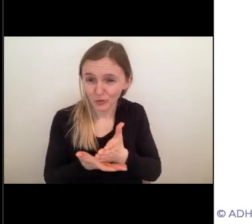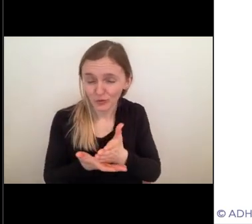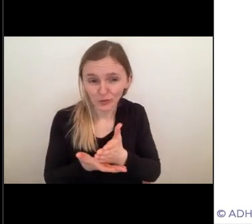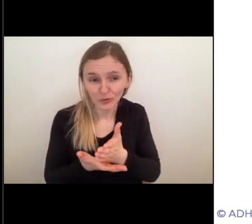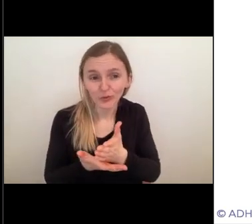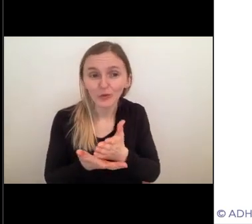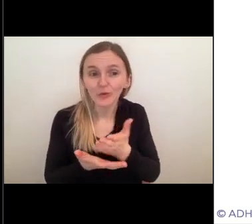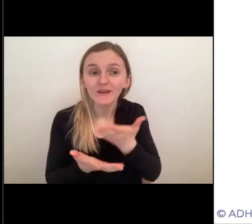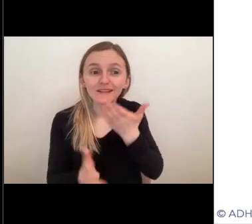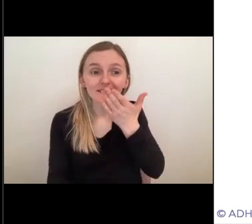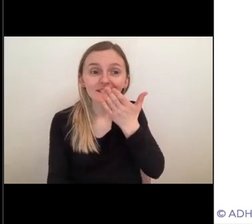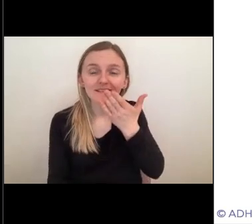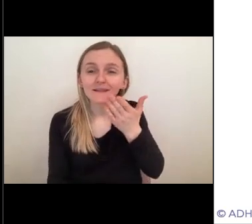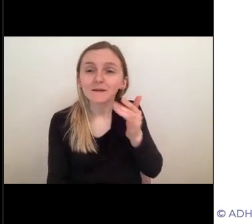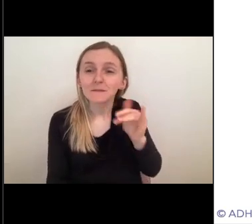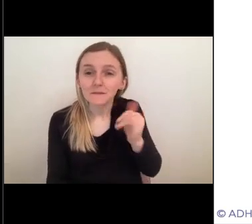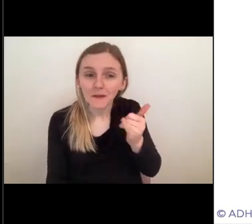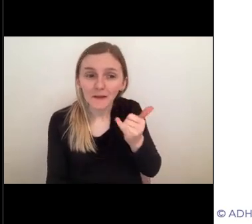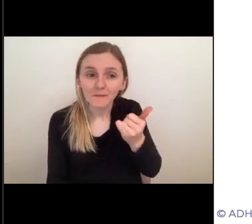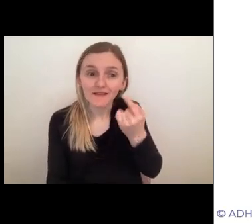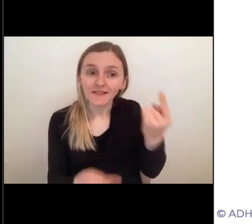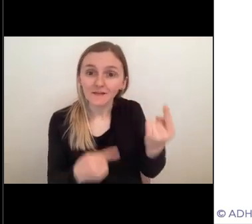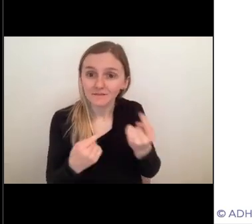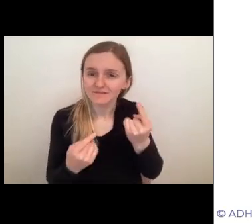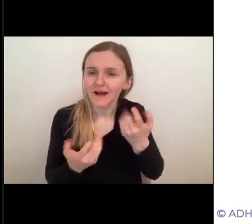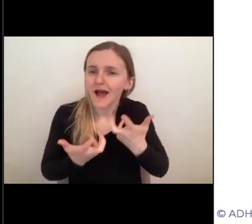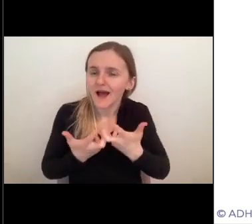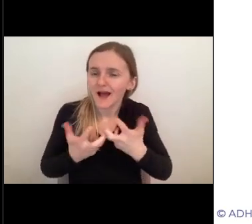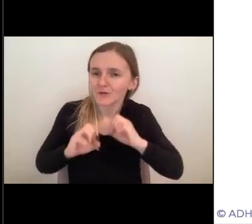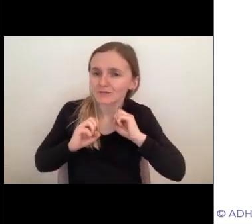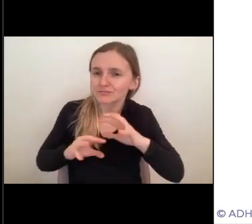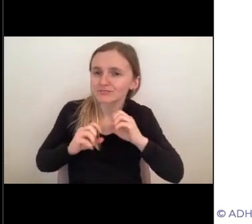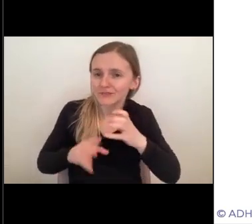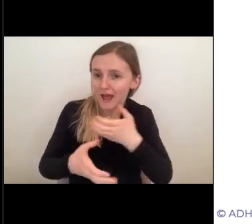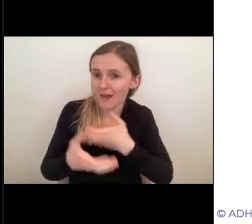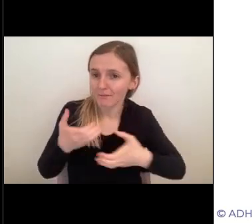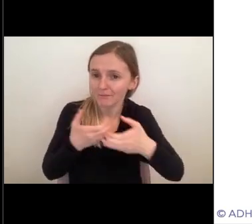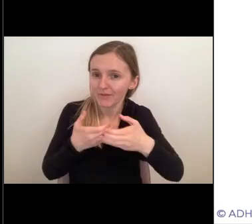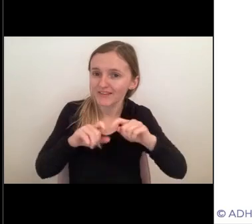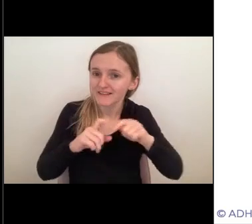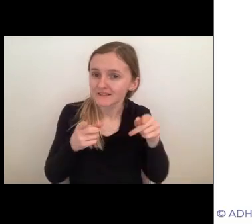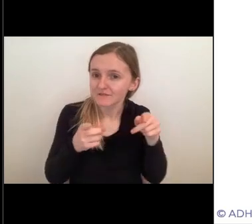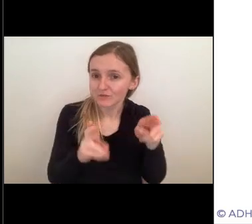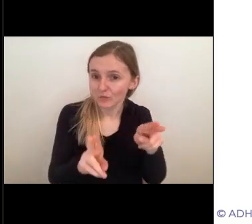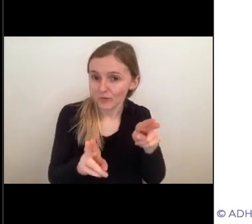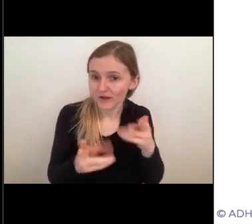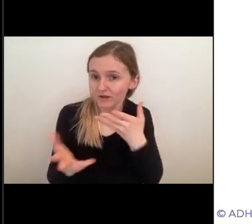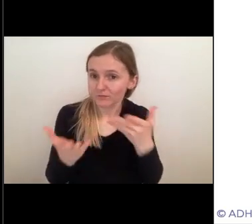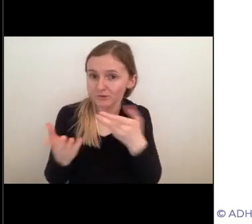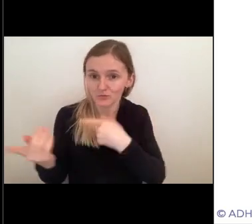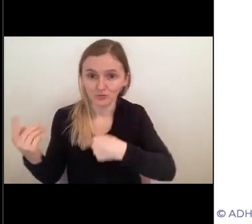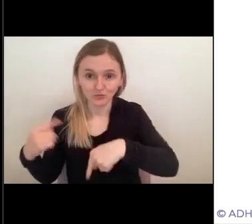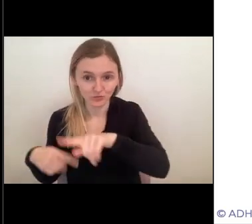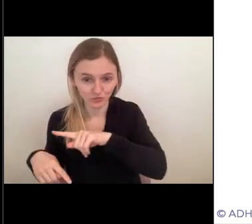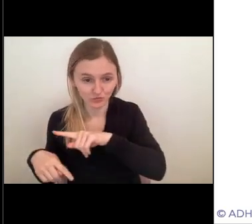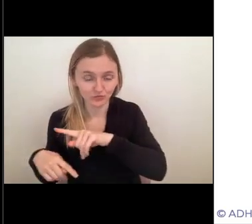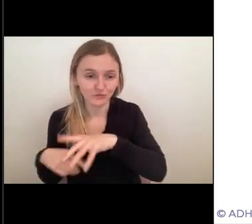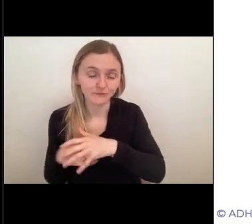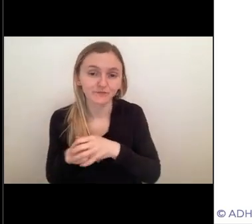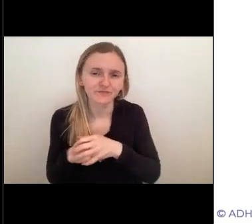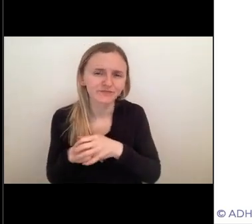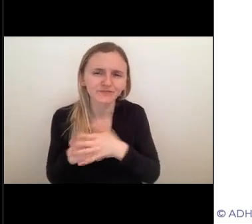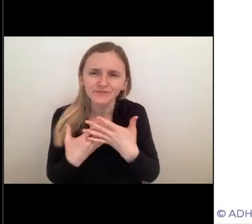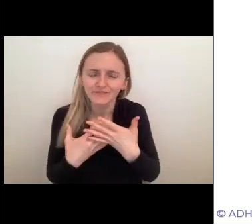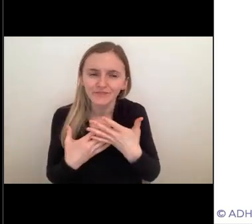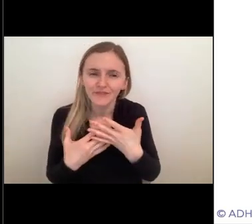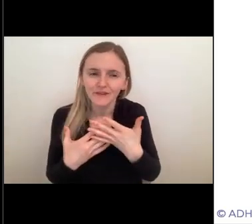may communicate that empathy differently than we do. But actually, you know, what about our empathy? Do we understand the world